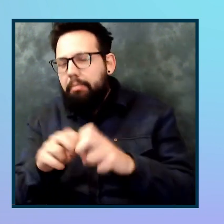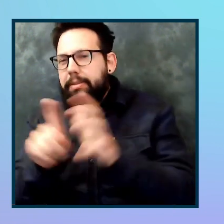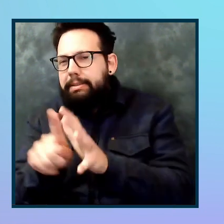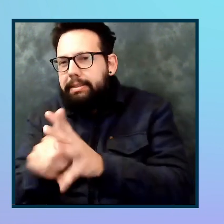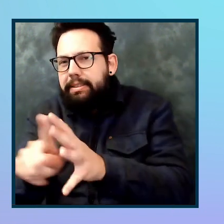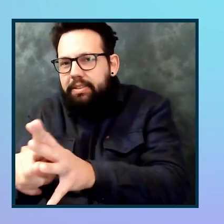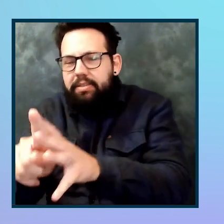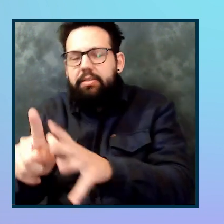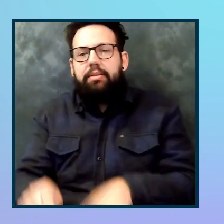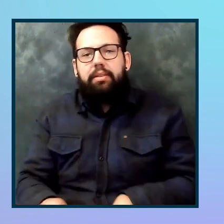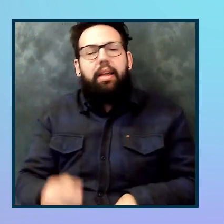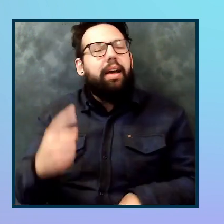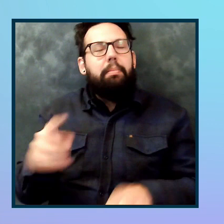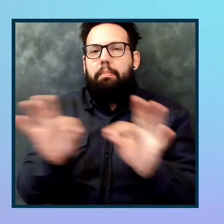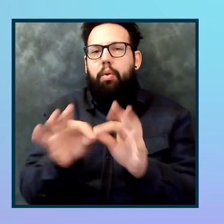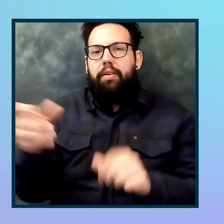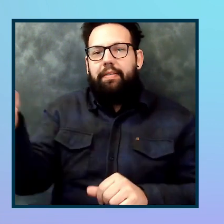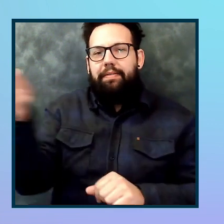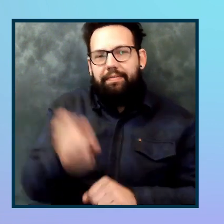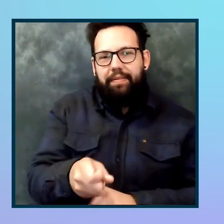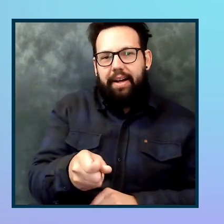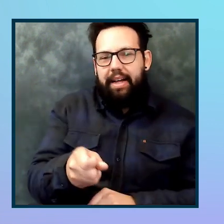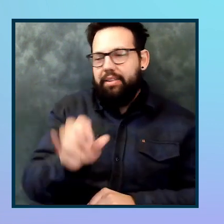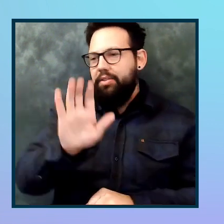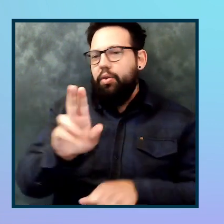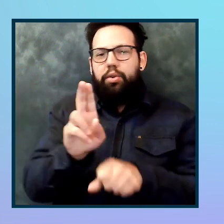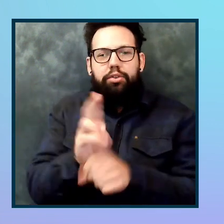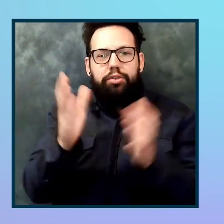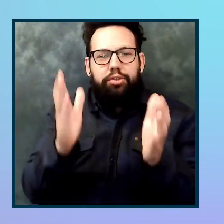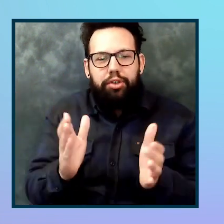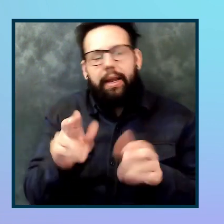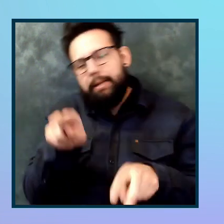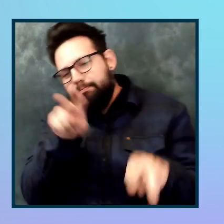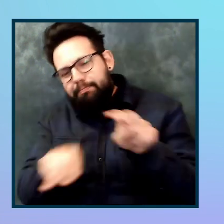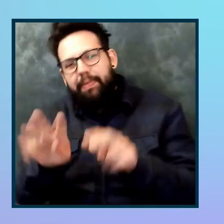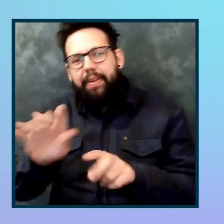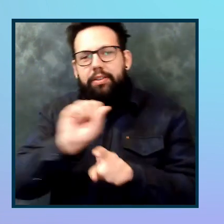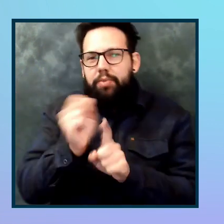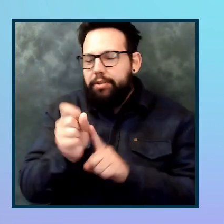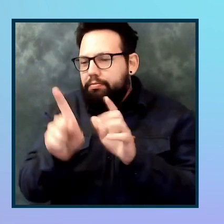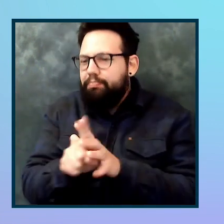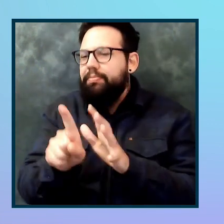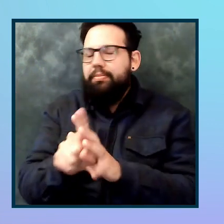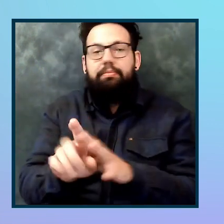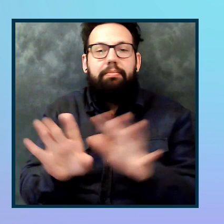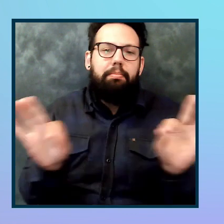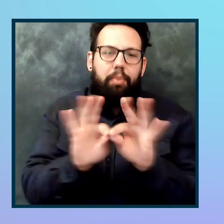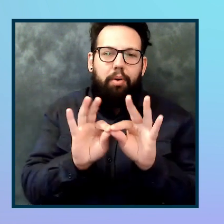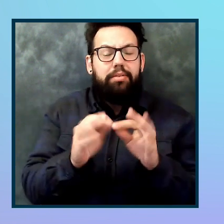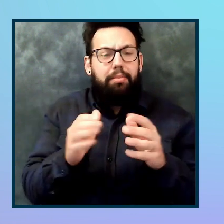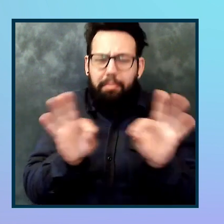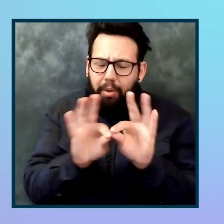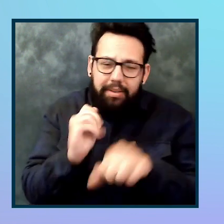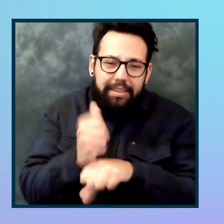honestly, finding your user and finding your target user and what their situation is like, that's the most important thing. And so setting up meetings with them, getting